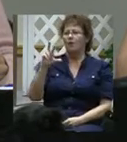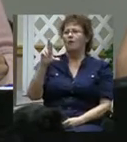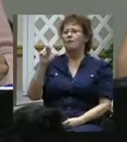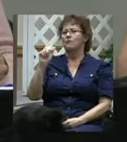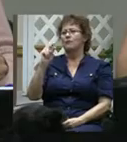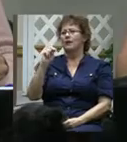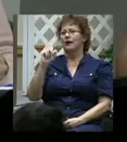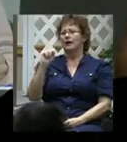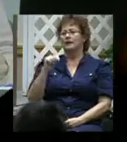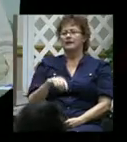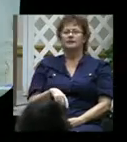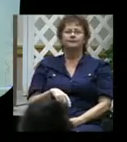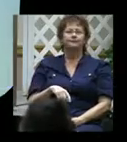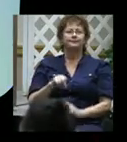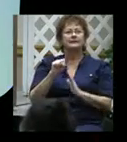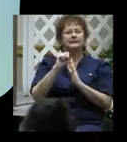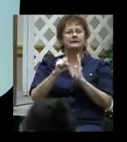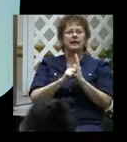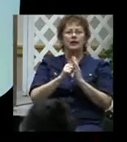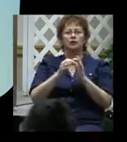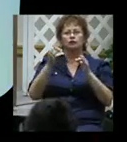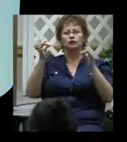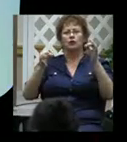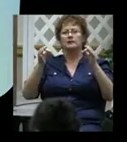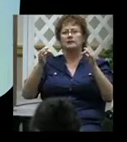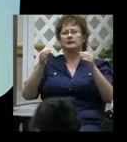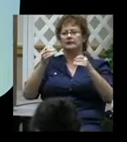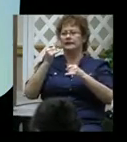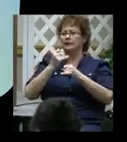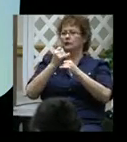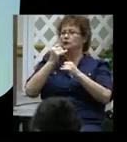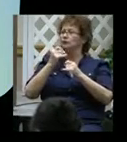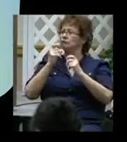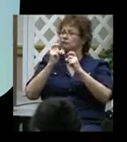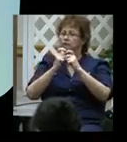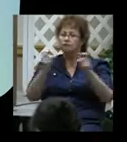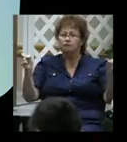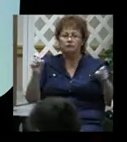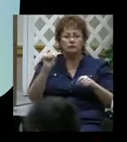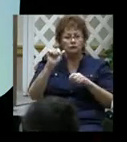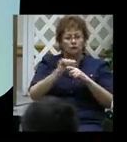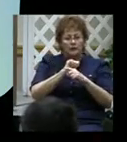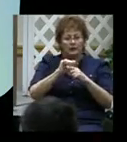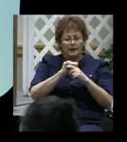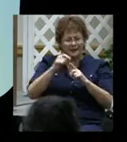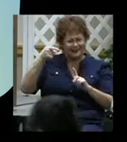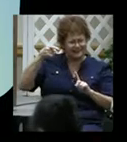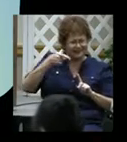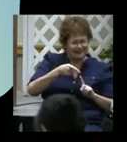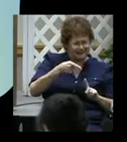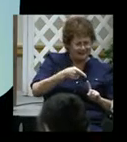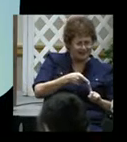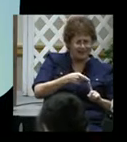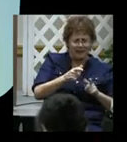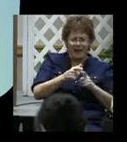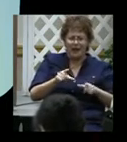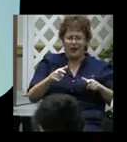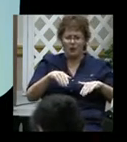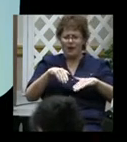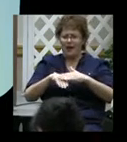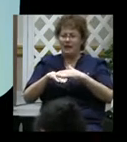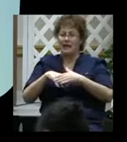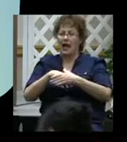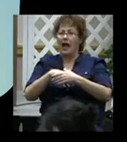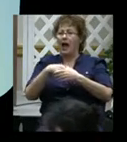State Justice Institute to create another training for bilingual employees that specifically addresses language access outside